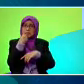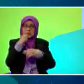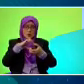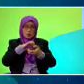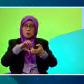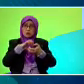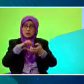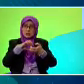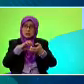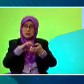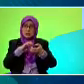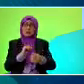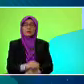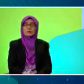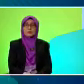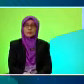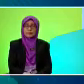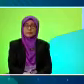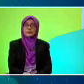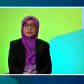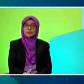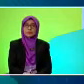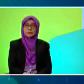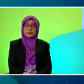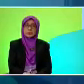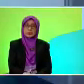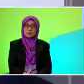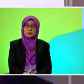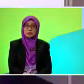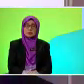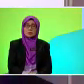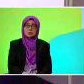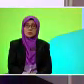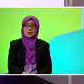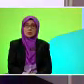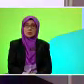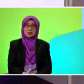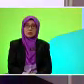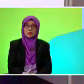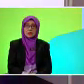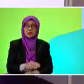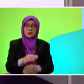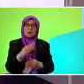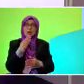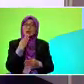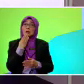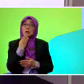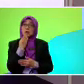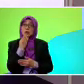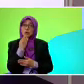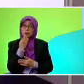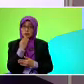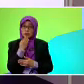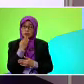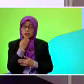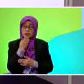about sugar and nutrients? So nutrients inside sugar inside the mouth. If we do not